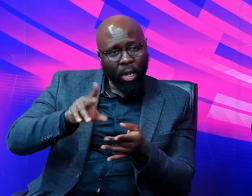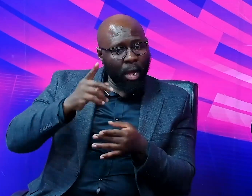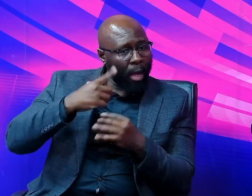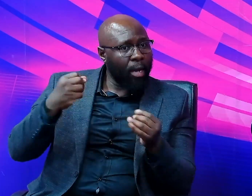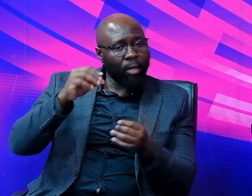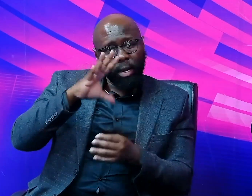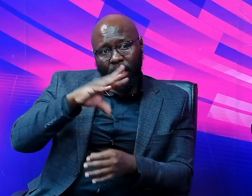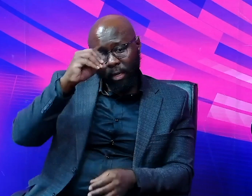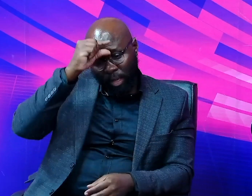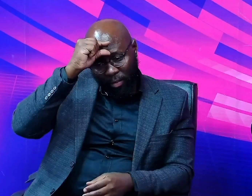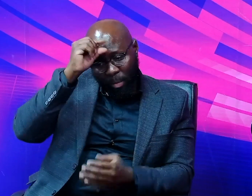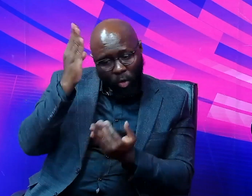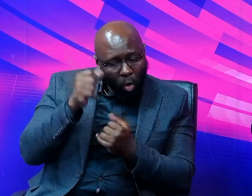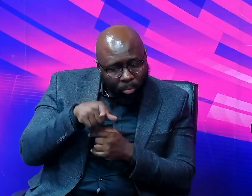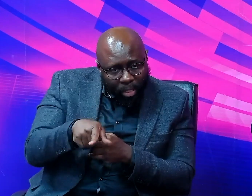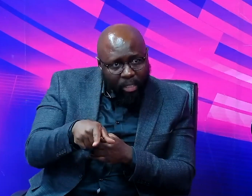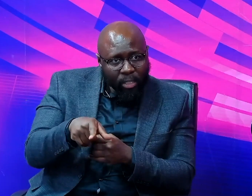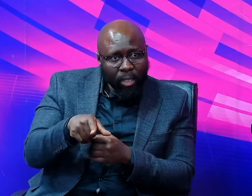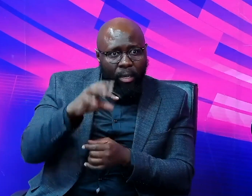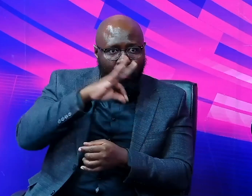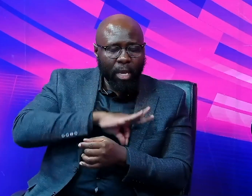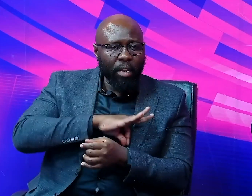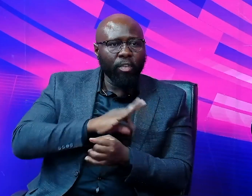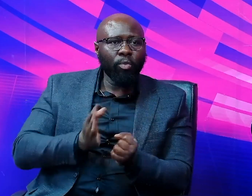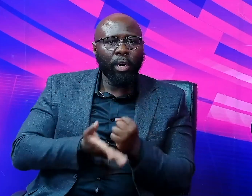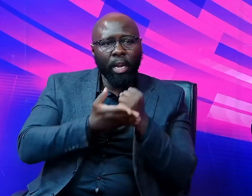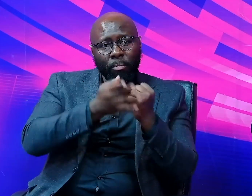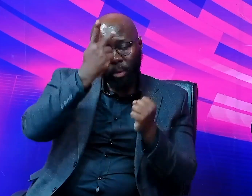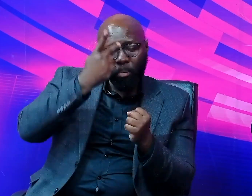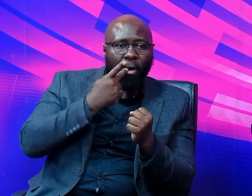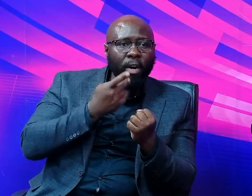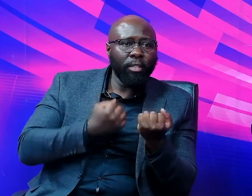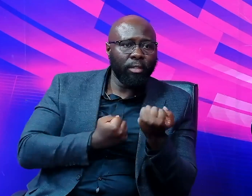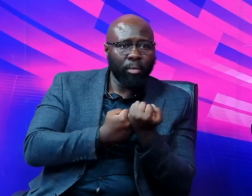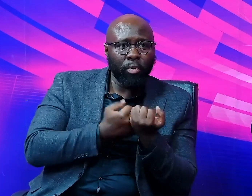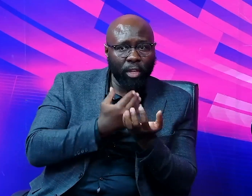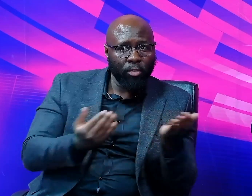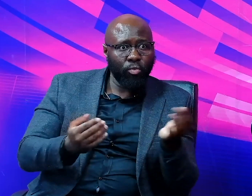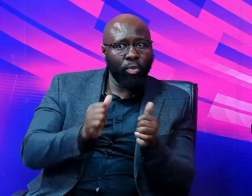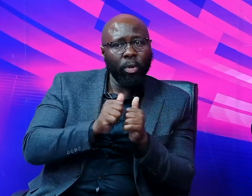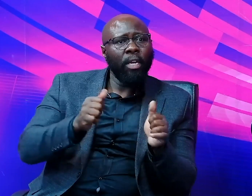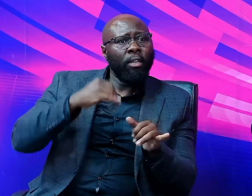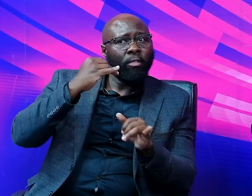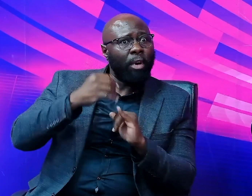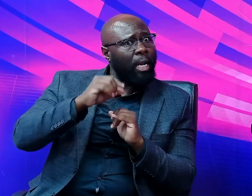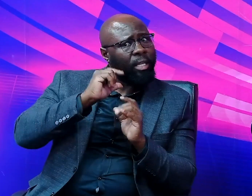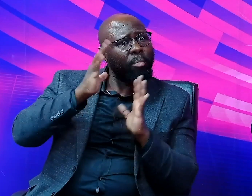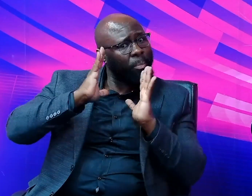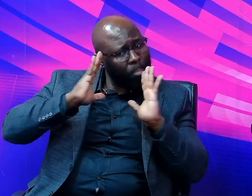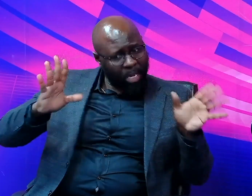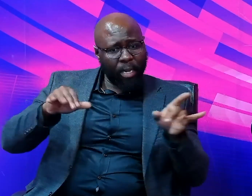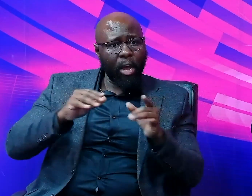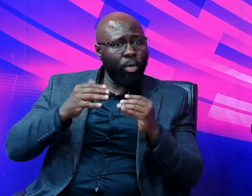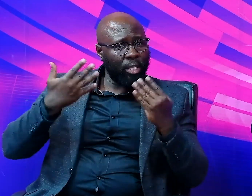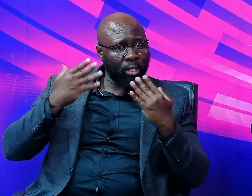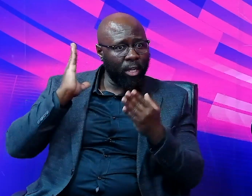tax exemptions. And the government hopes that this benefit will enable the parent to support